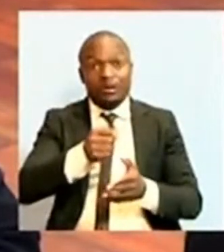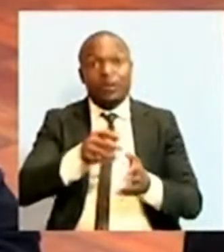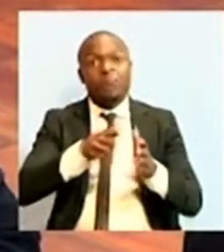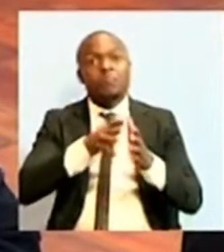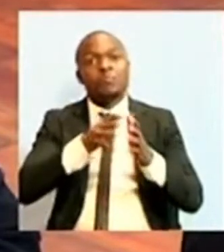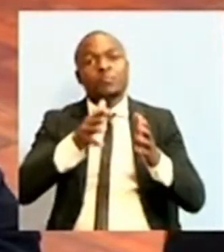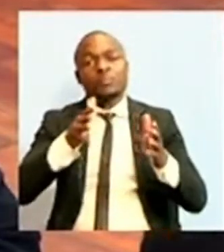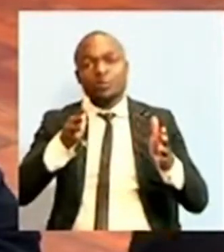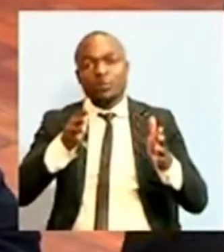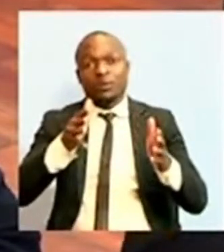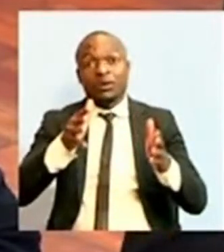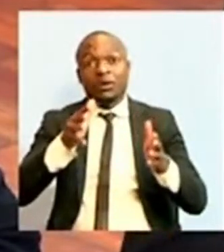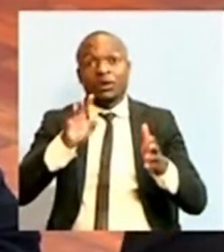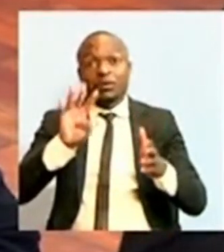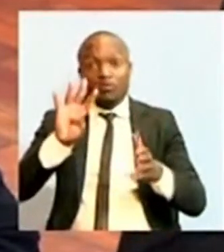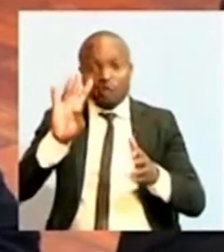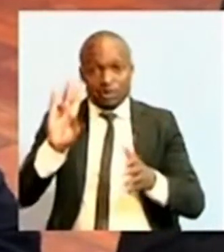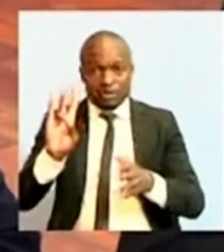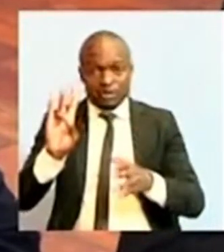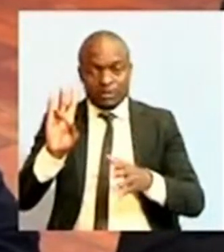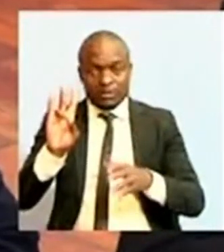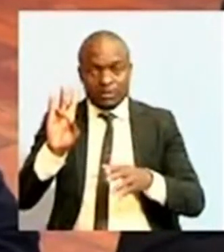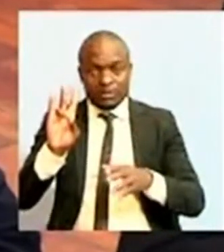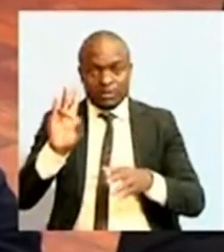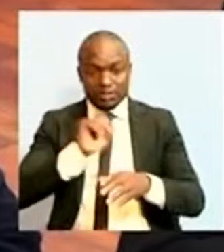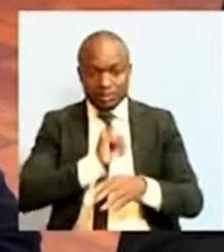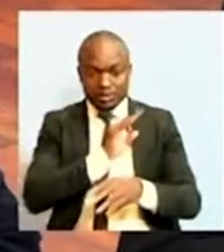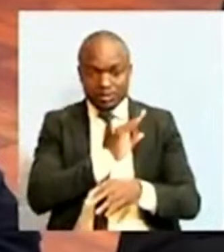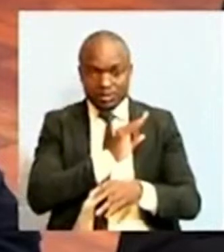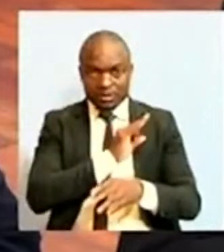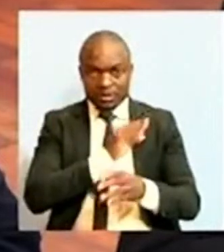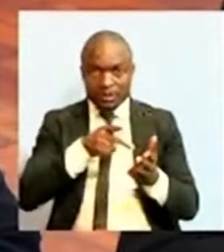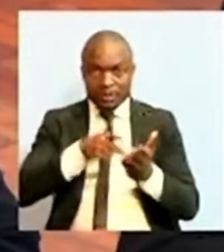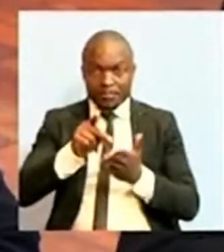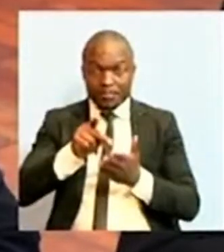who were paid salaries in amounts totaling to